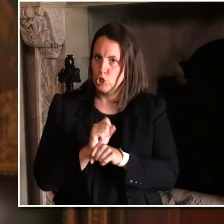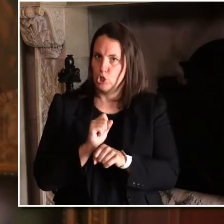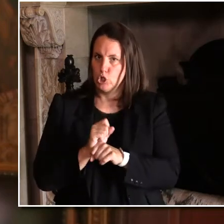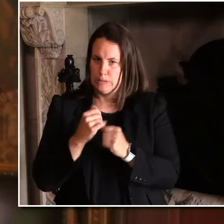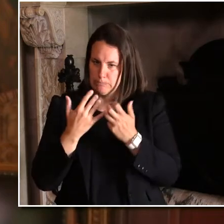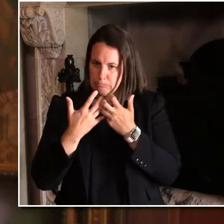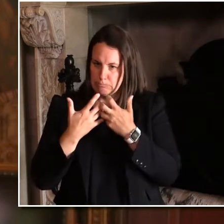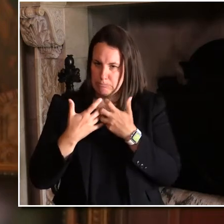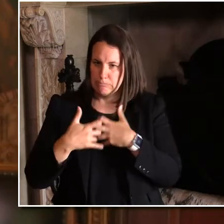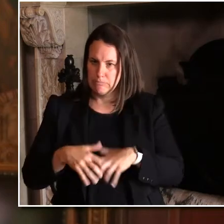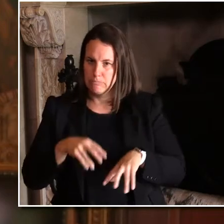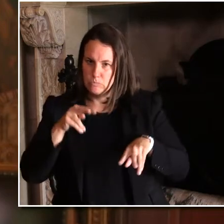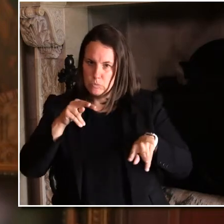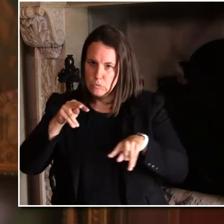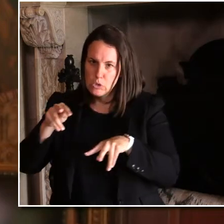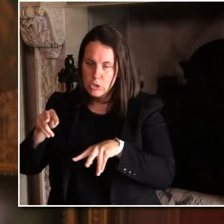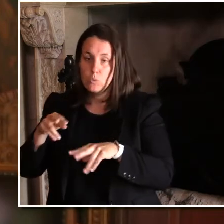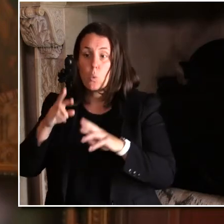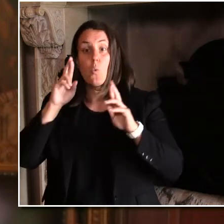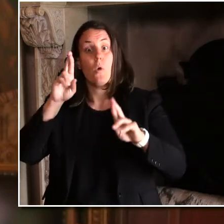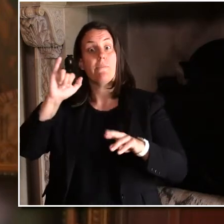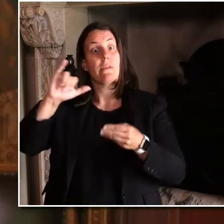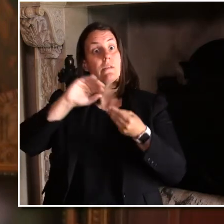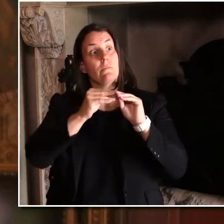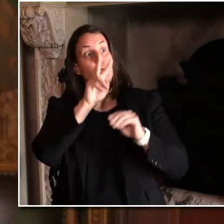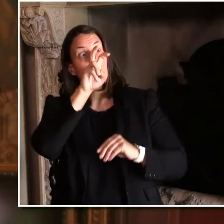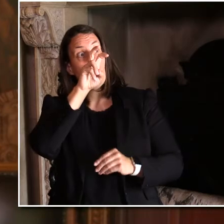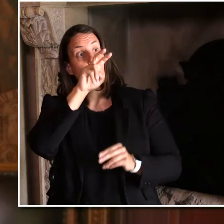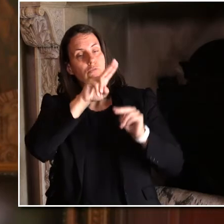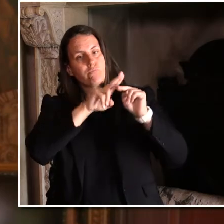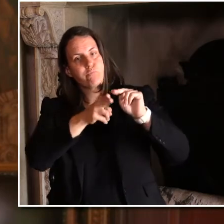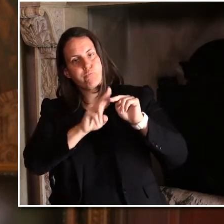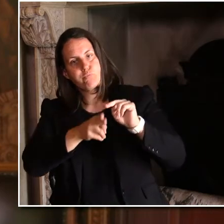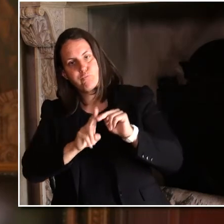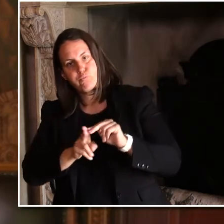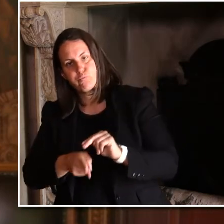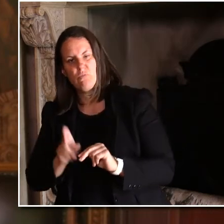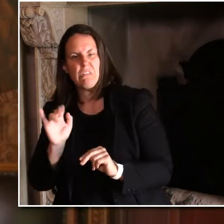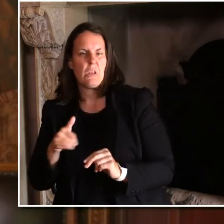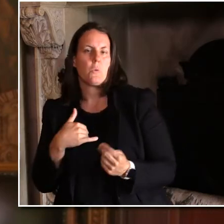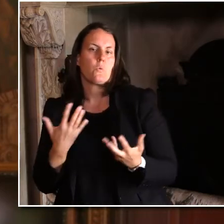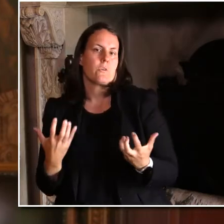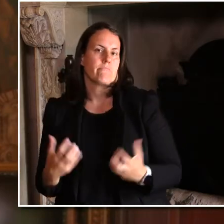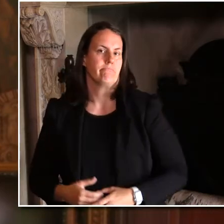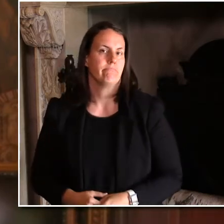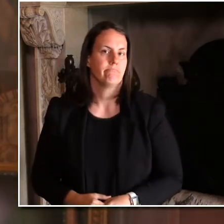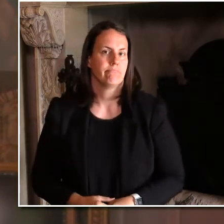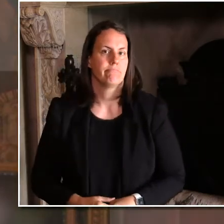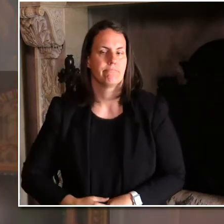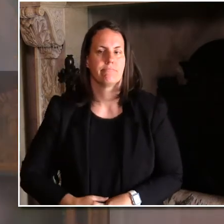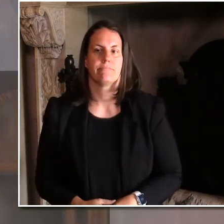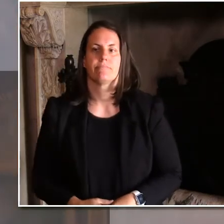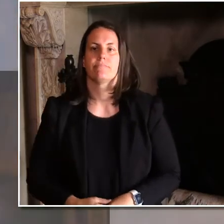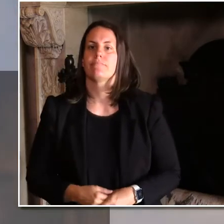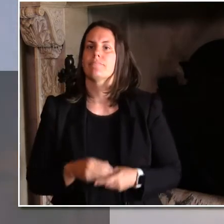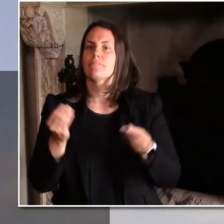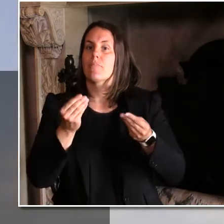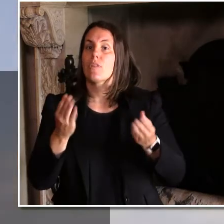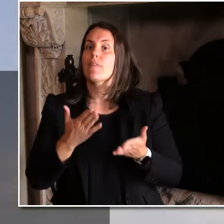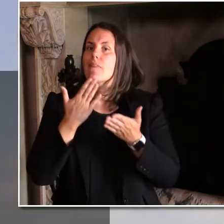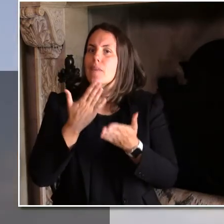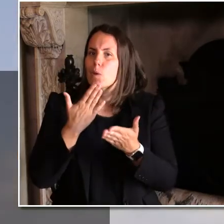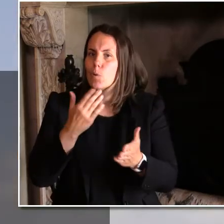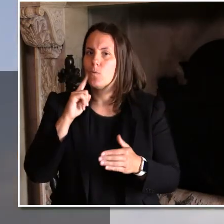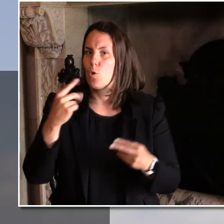local epidemics and keep the prevalence of this very, very low. So that's still our goal. Okay, thank you, and thank you for joining us for today's